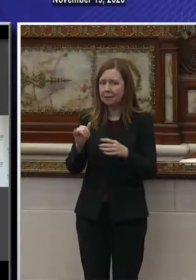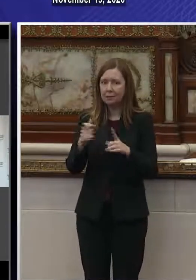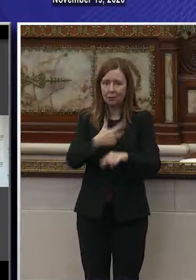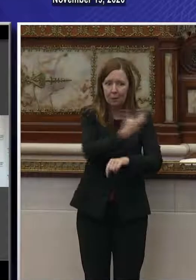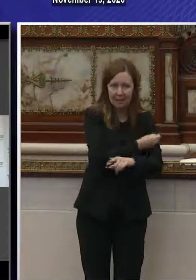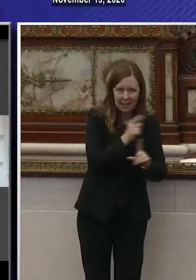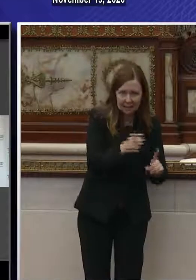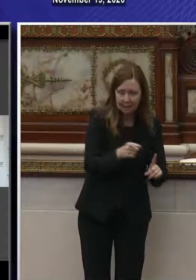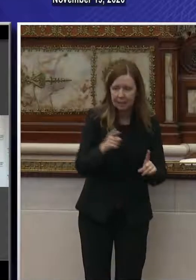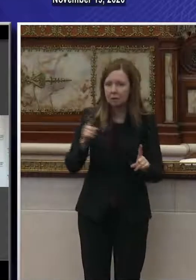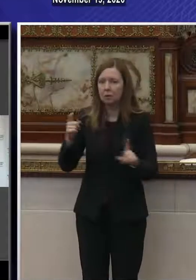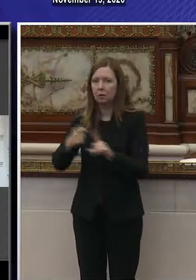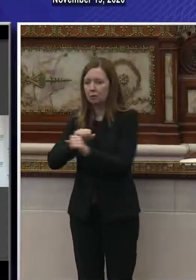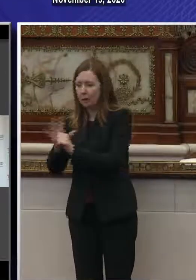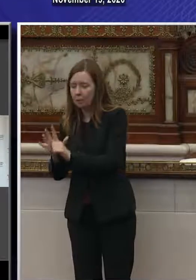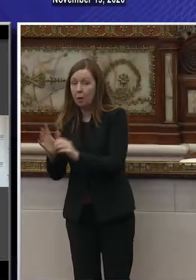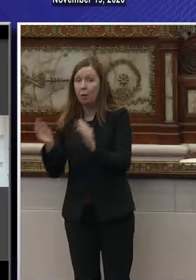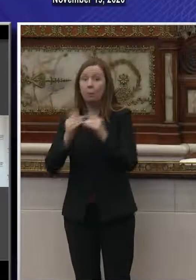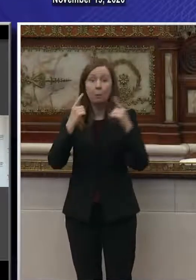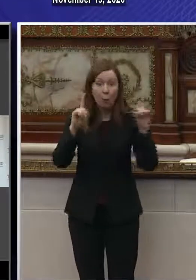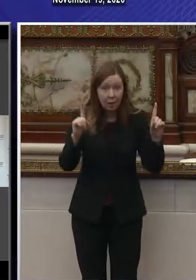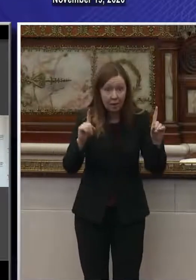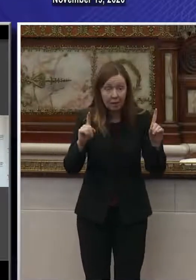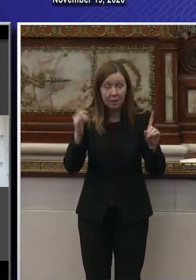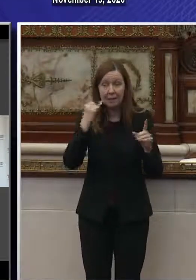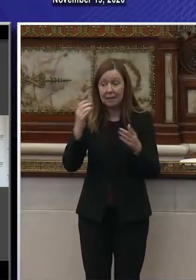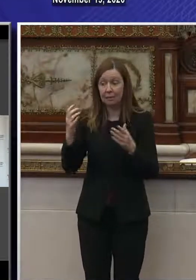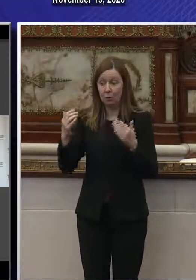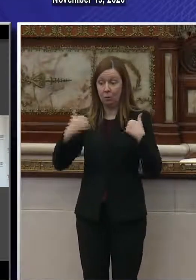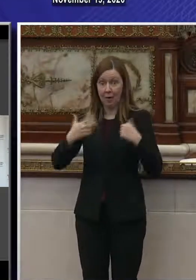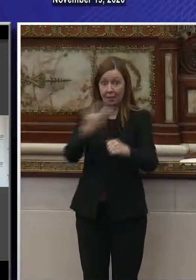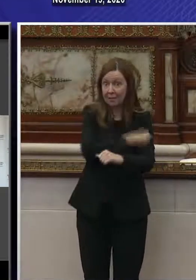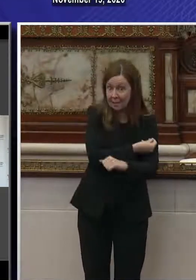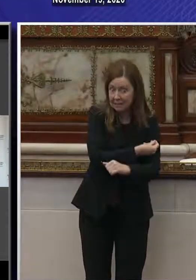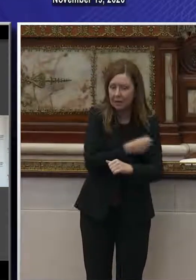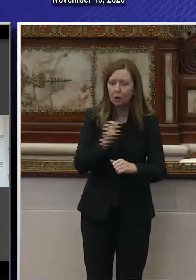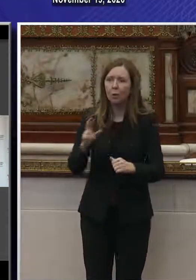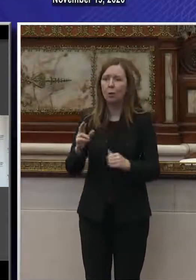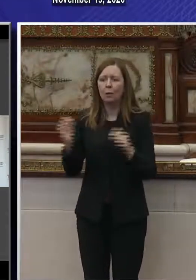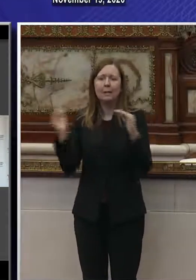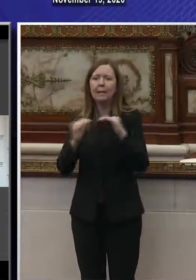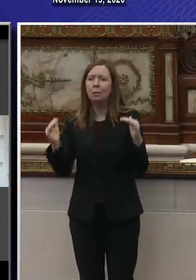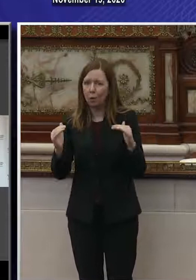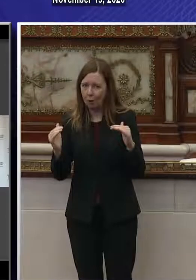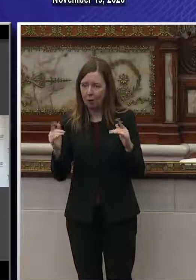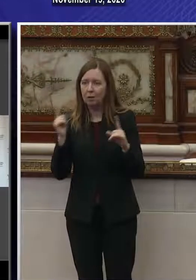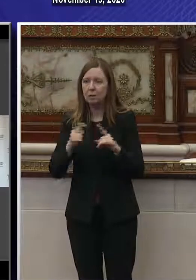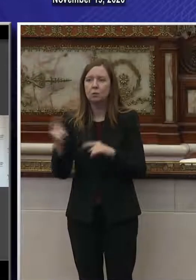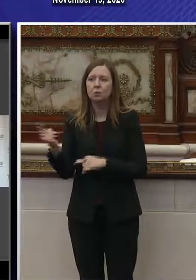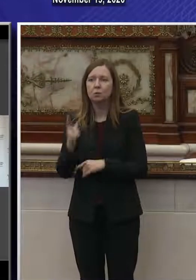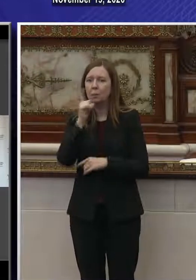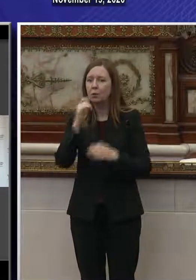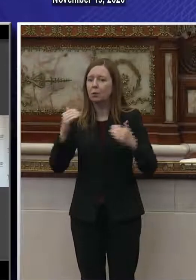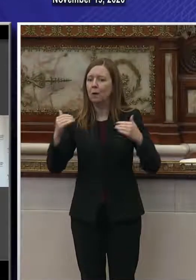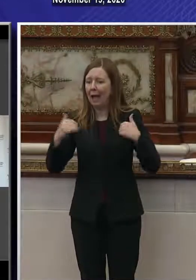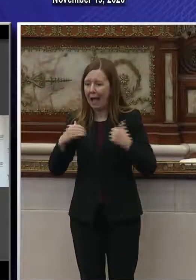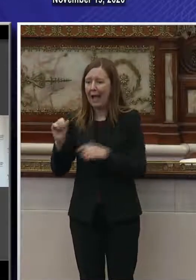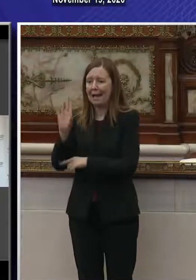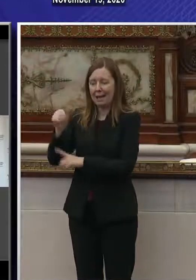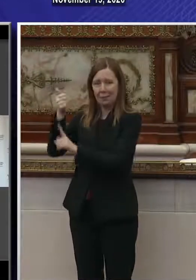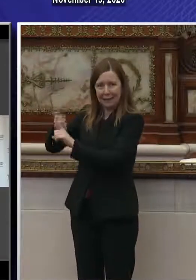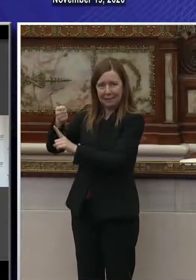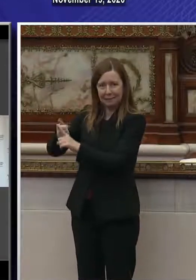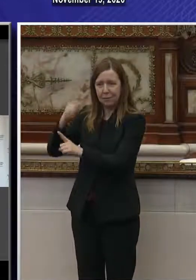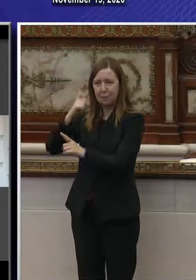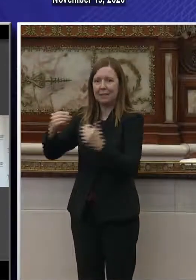were they more efficacious if you got the vaccine, or was it equal to someone having antibodies